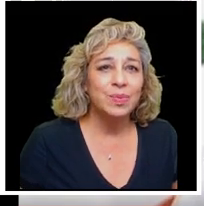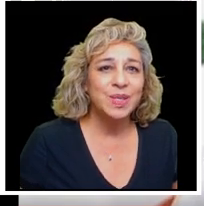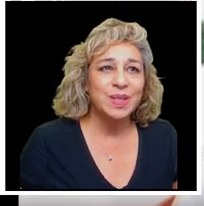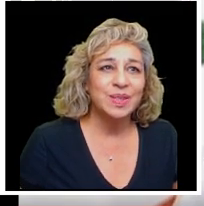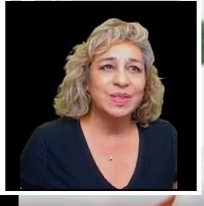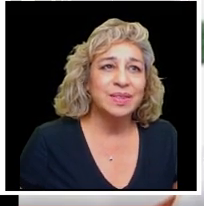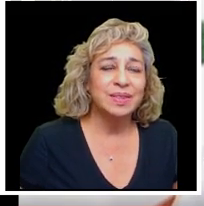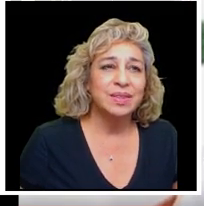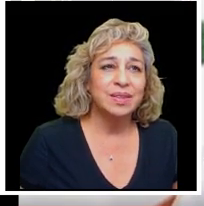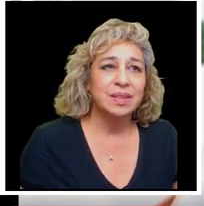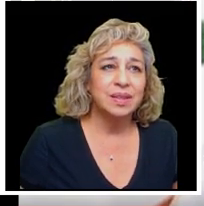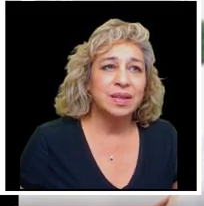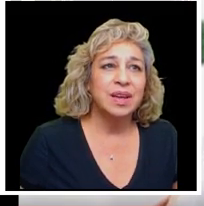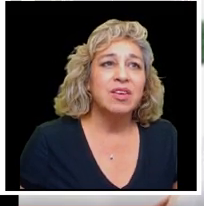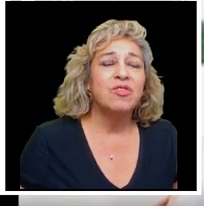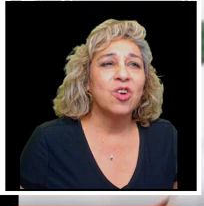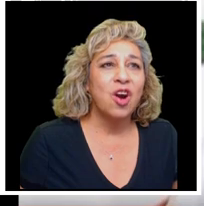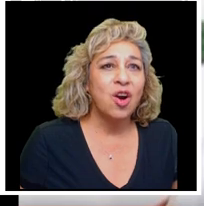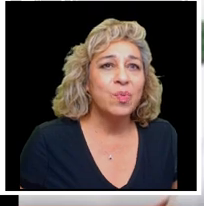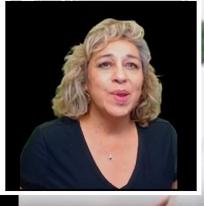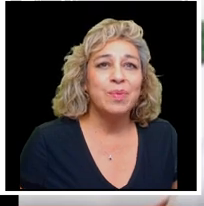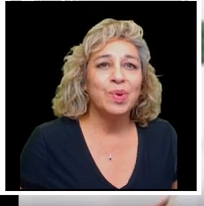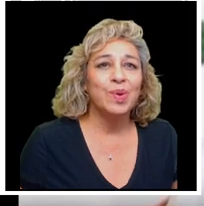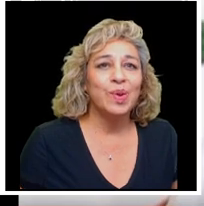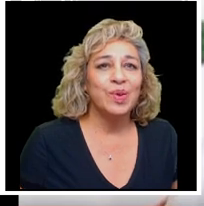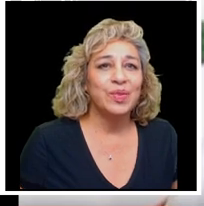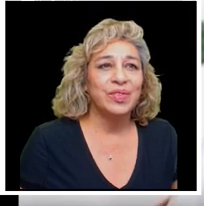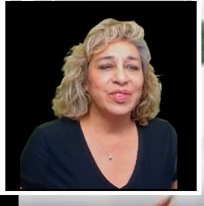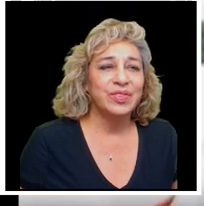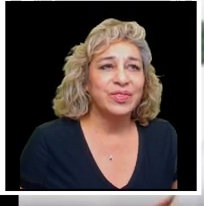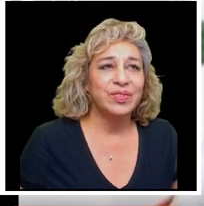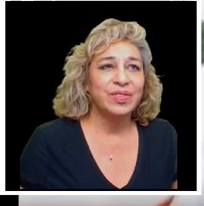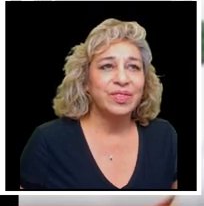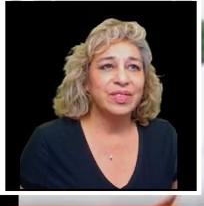jobs for our people